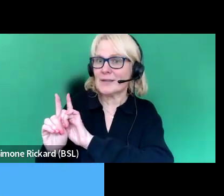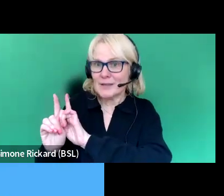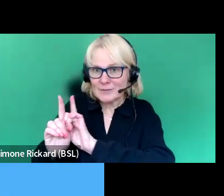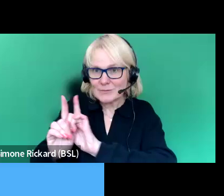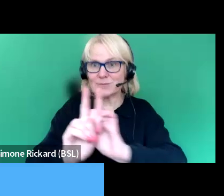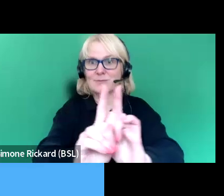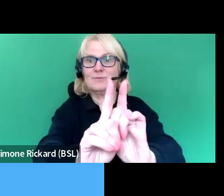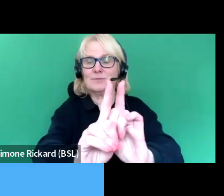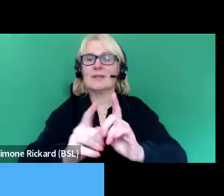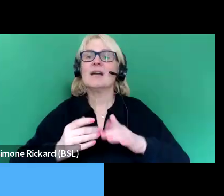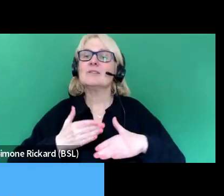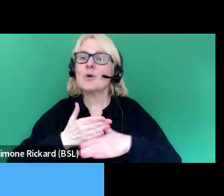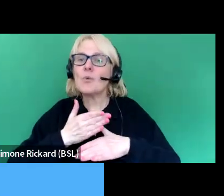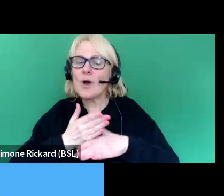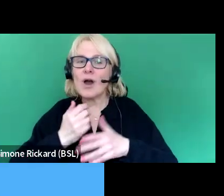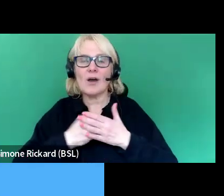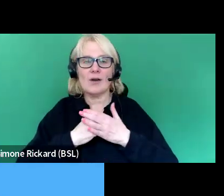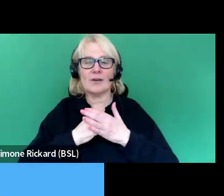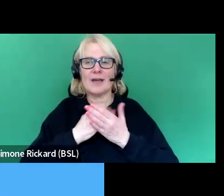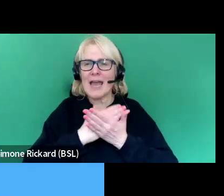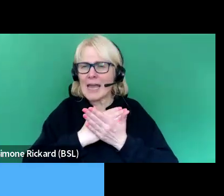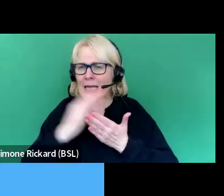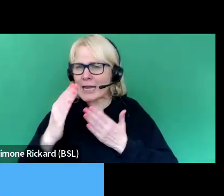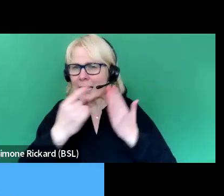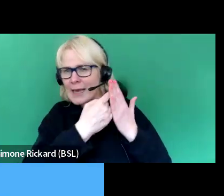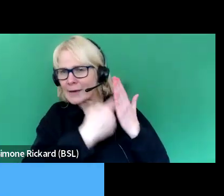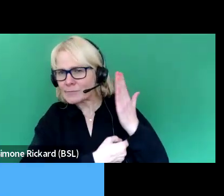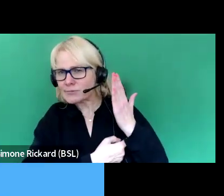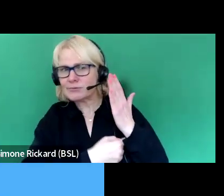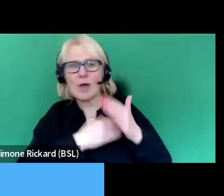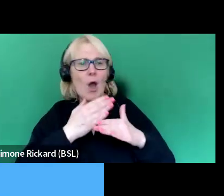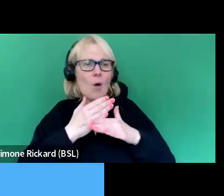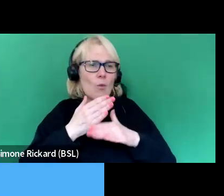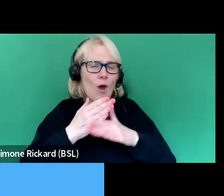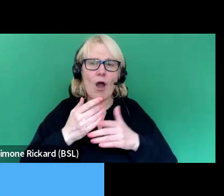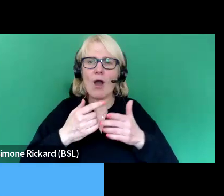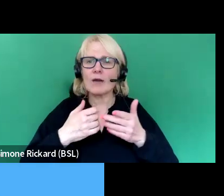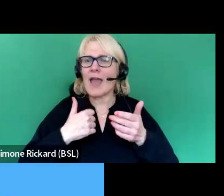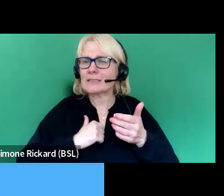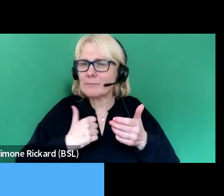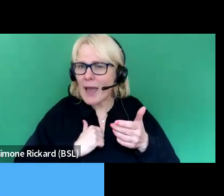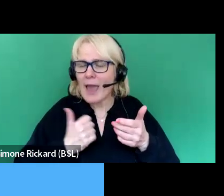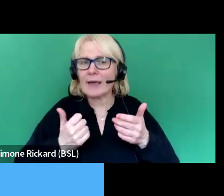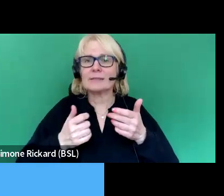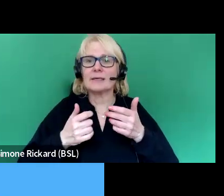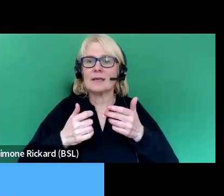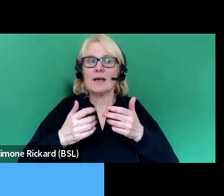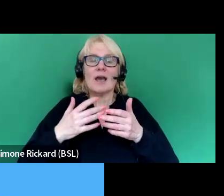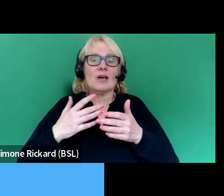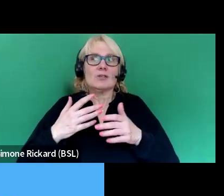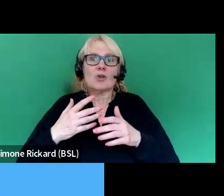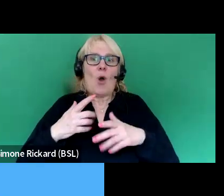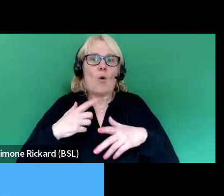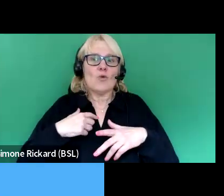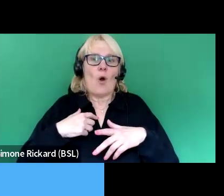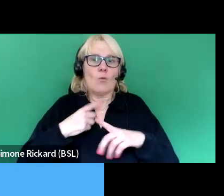work. Clear outlines of his work, what was expected, so there weren't any sudden